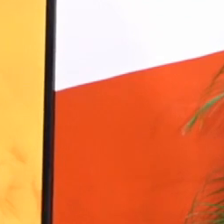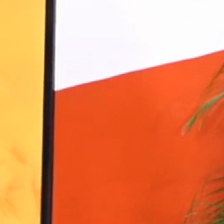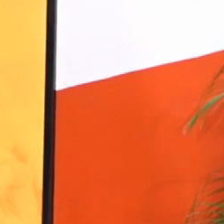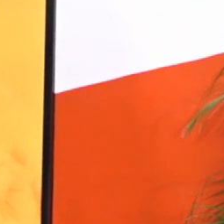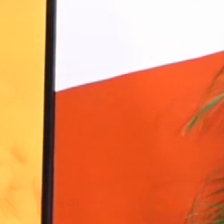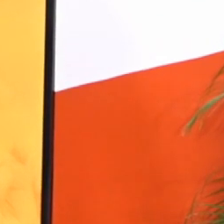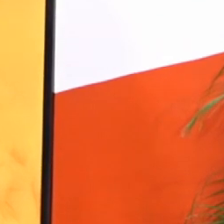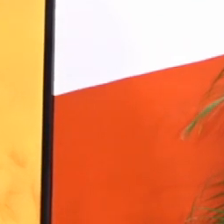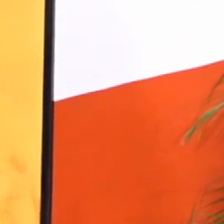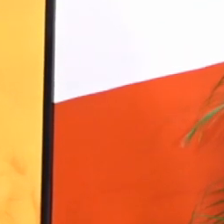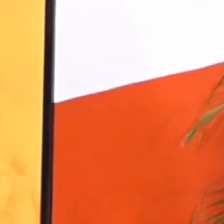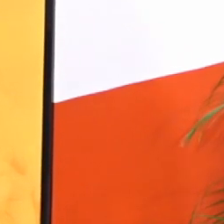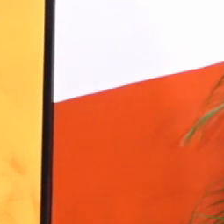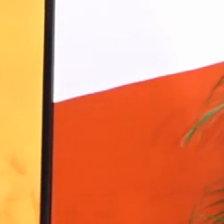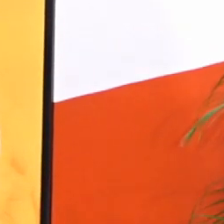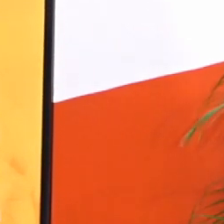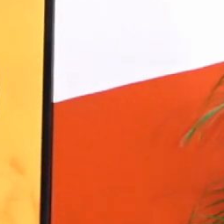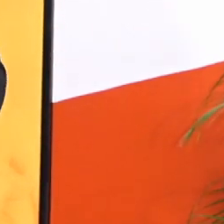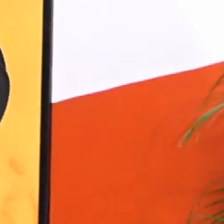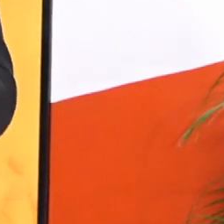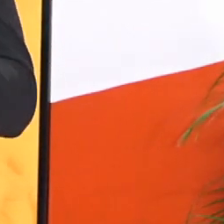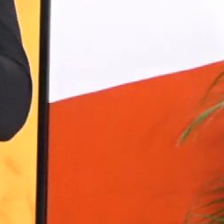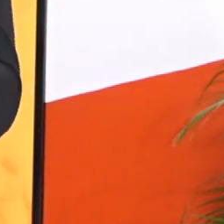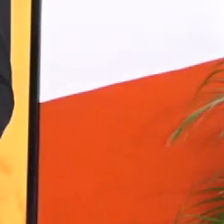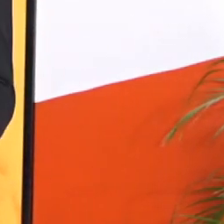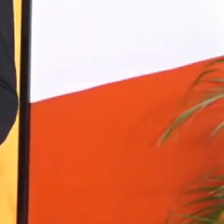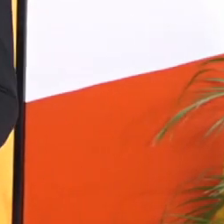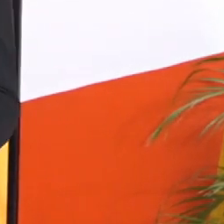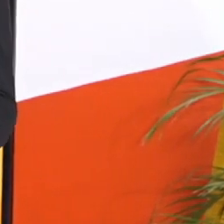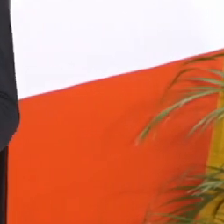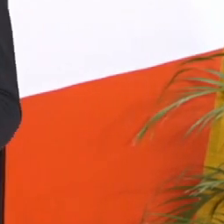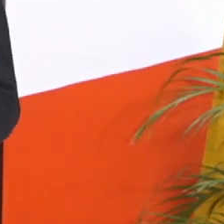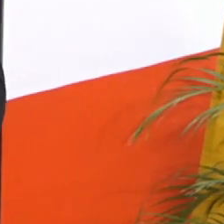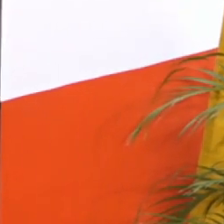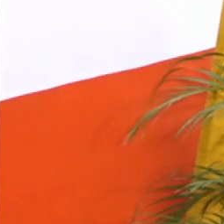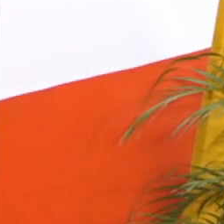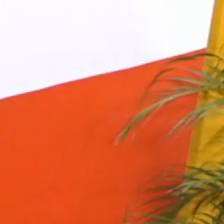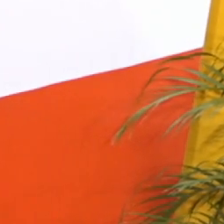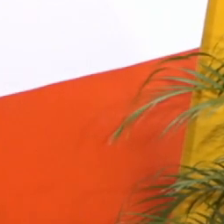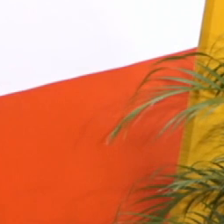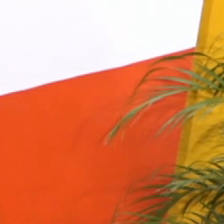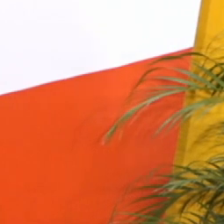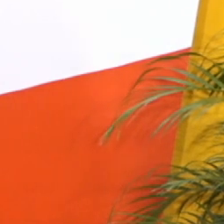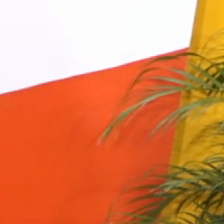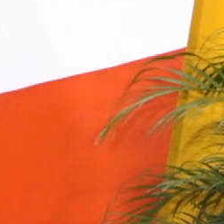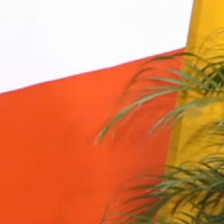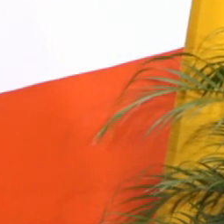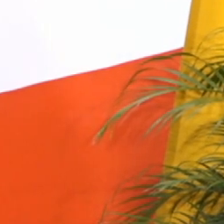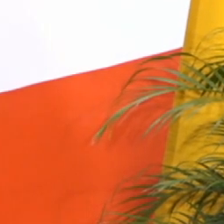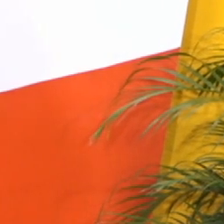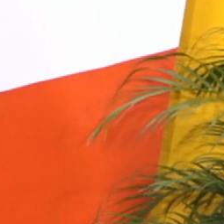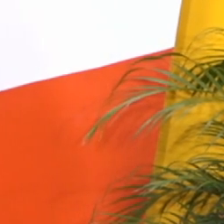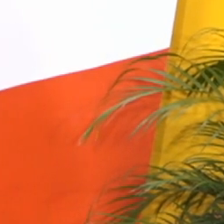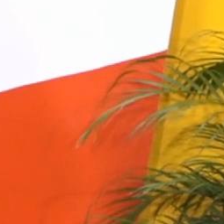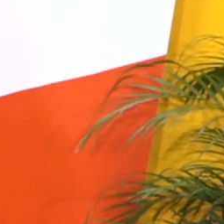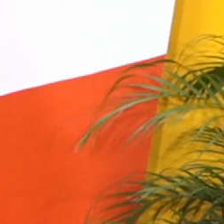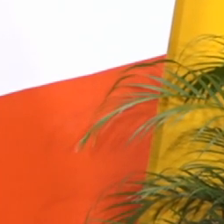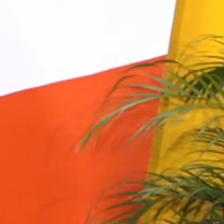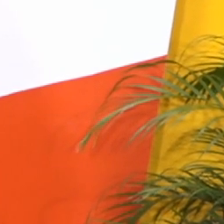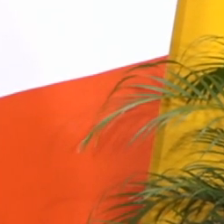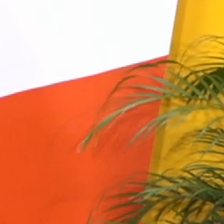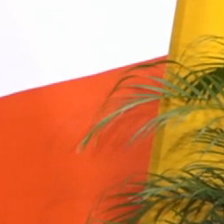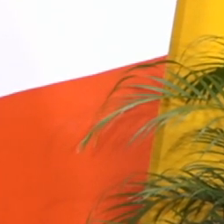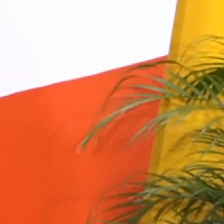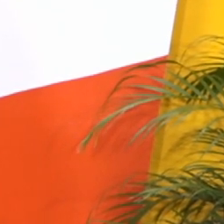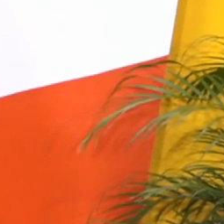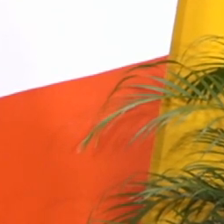how we're beginning this evening, giving you the opportunity to make your commitment to